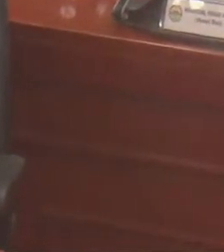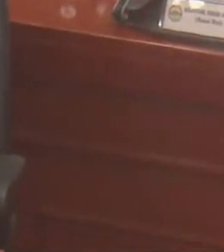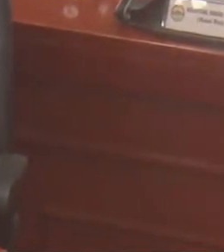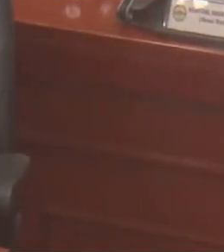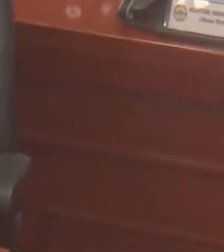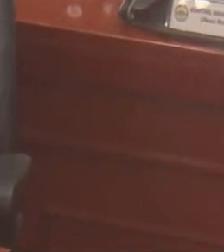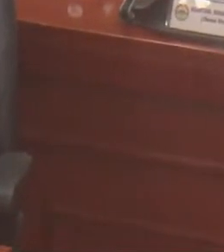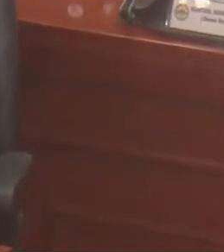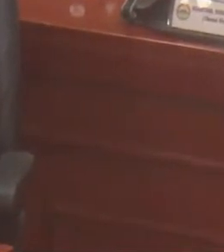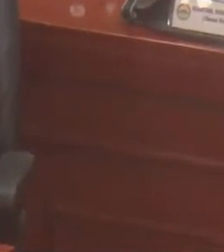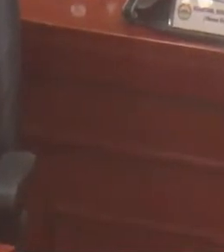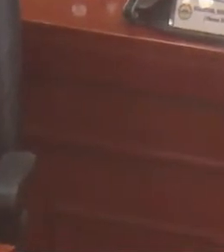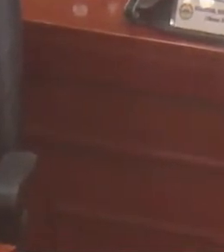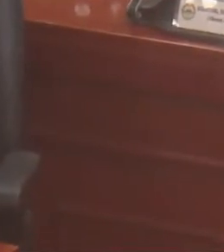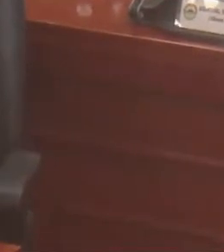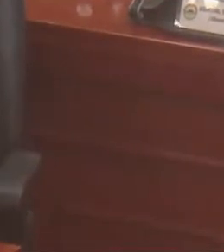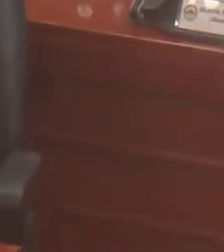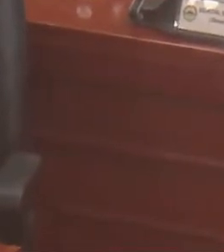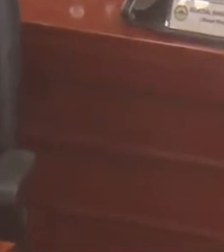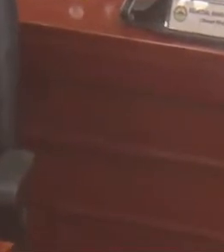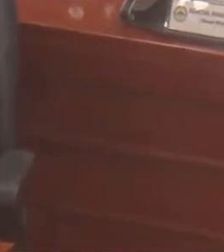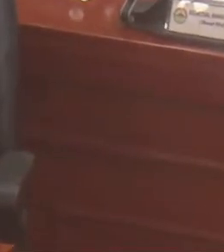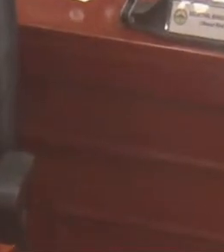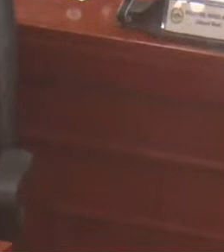welcome to Your Excellency